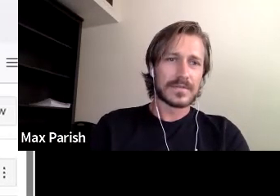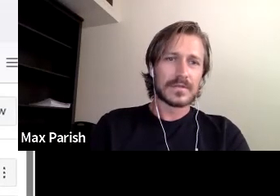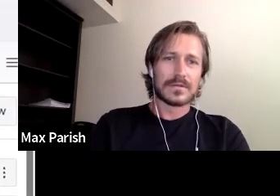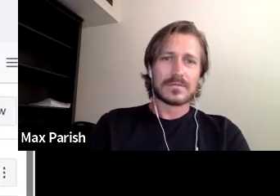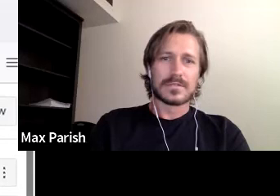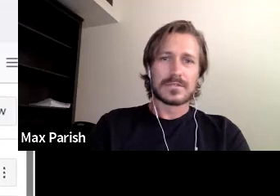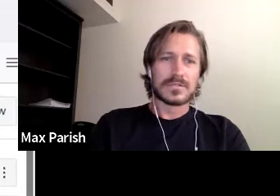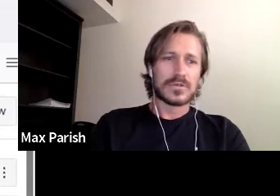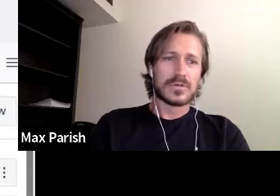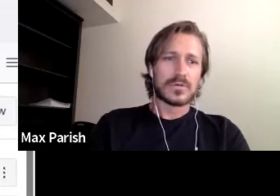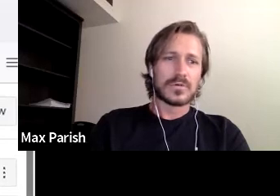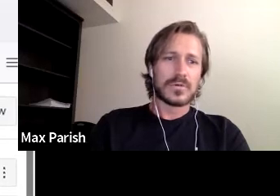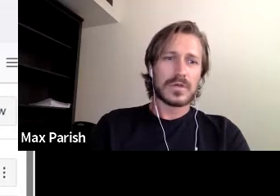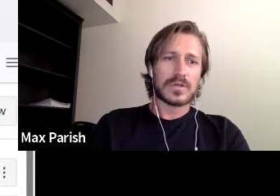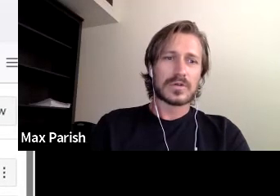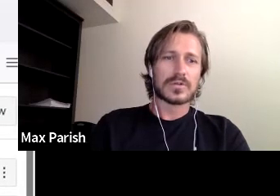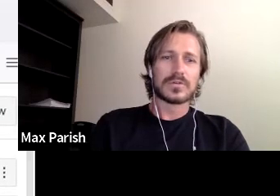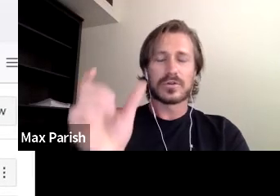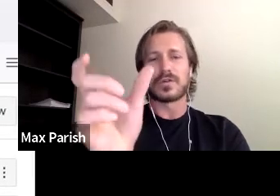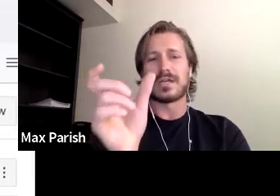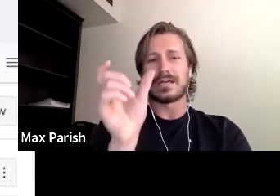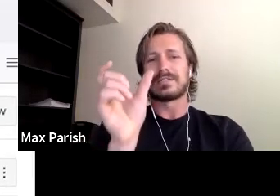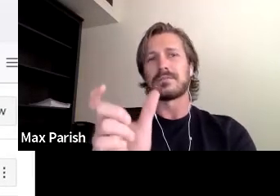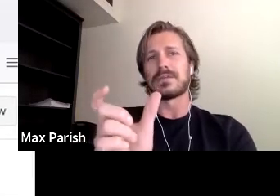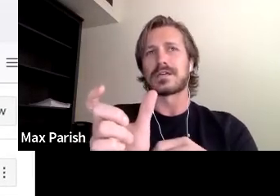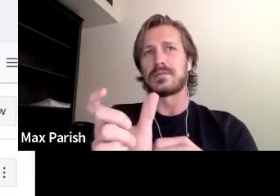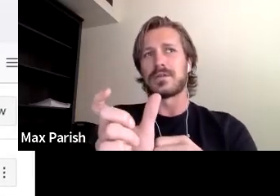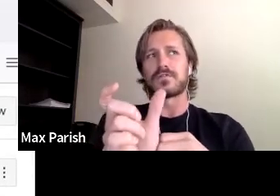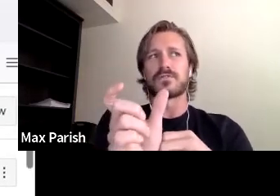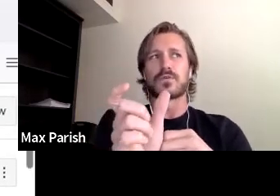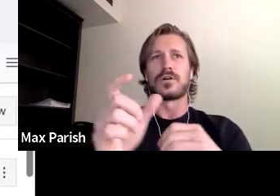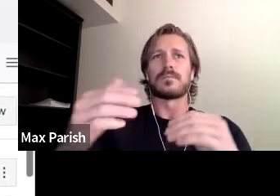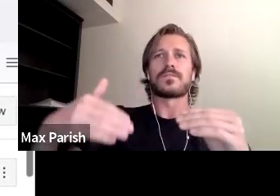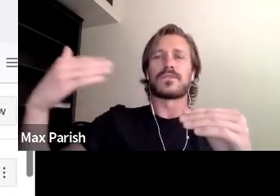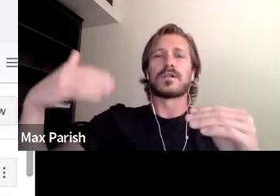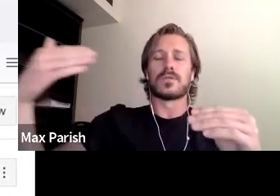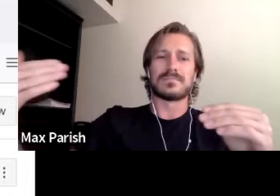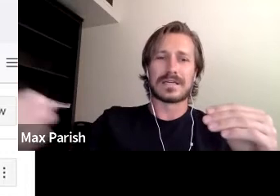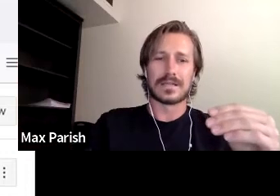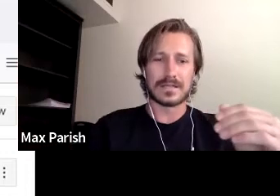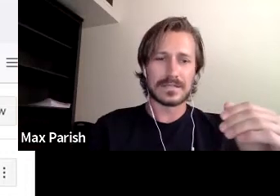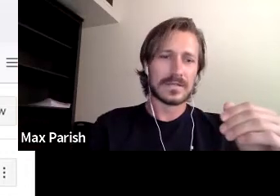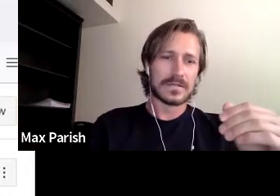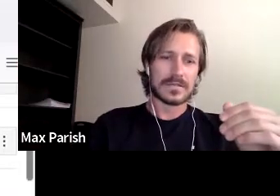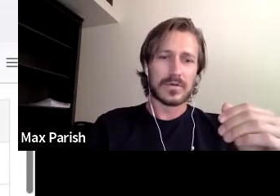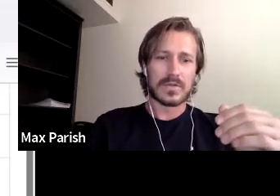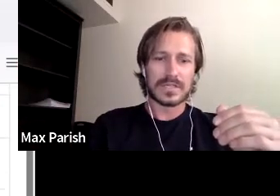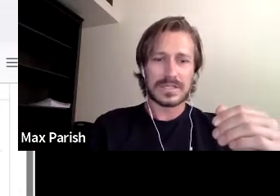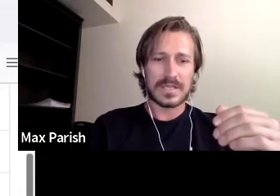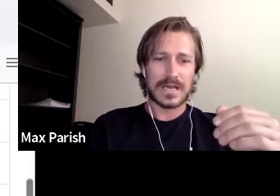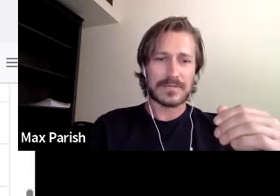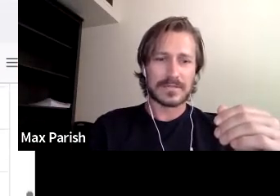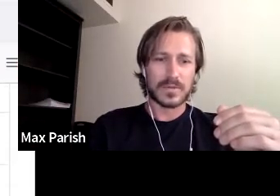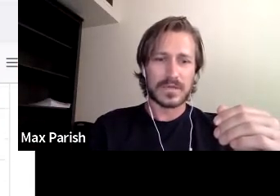idea, which is to create a dummy assignment for follow-up deadlines. So